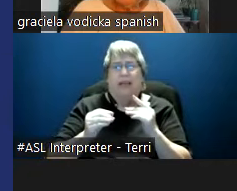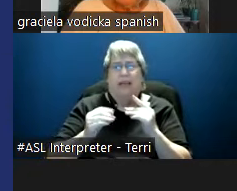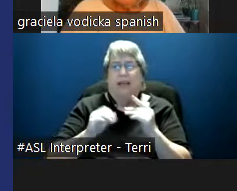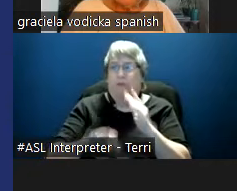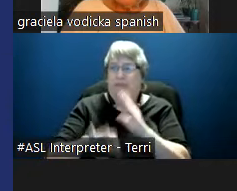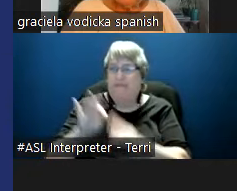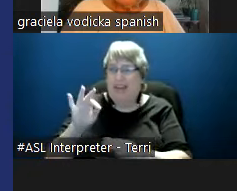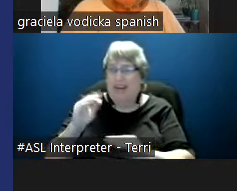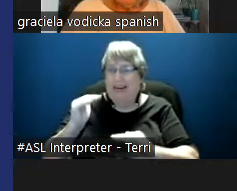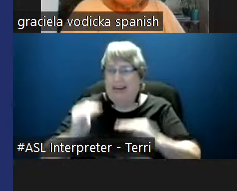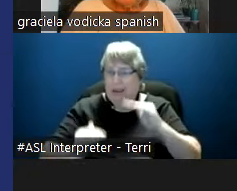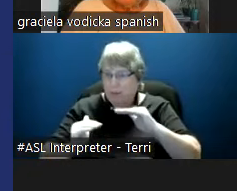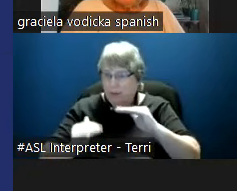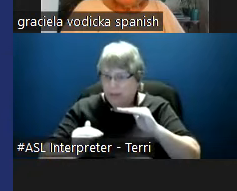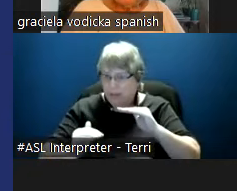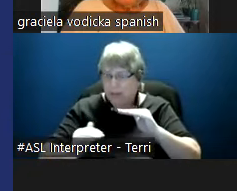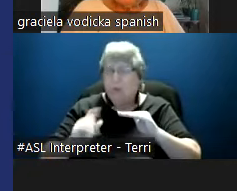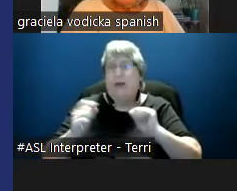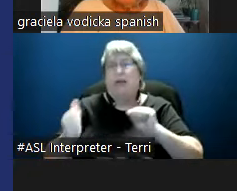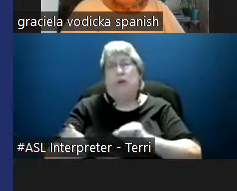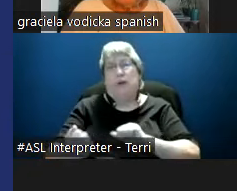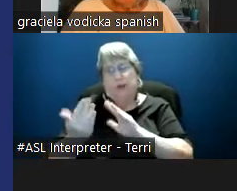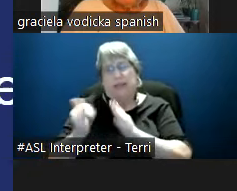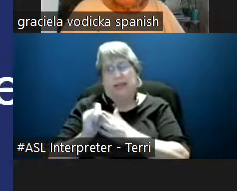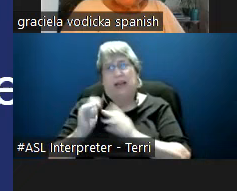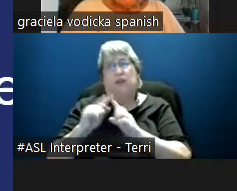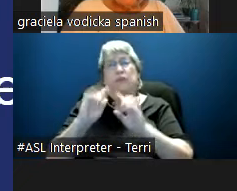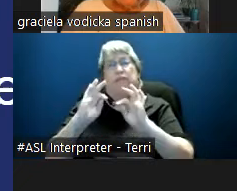and operations to close gaps.